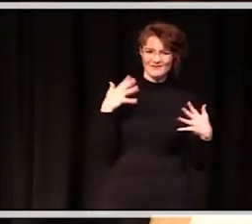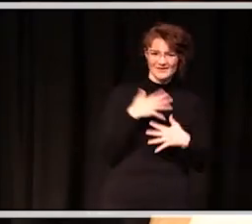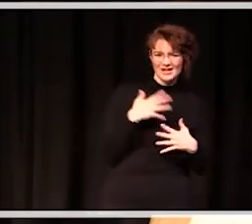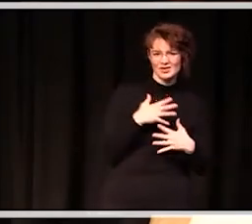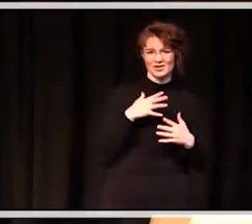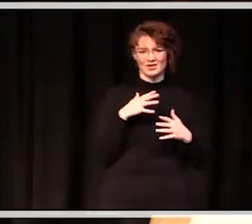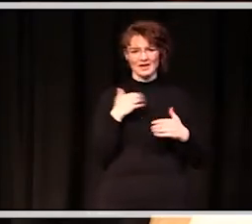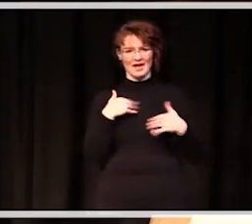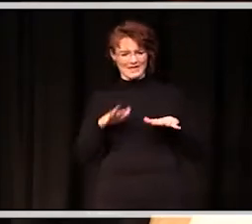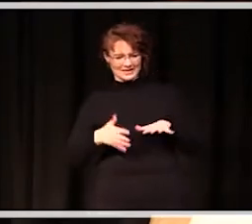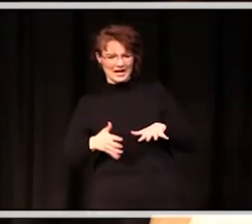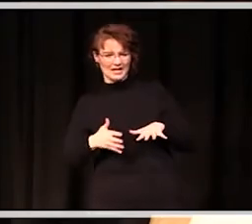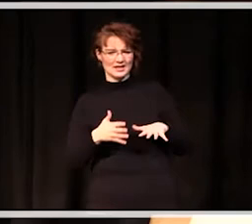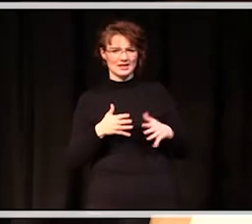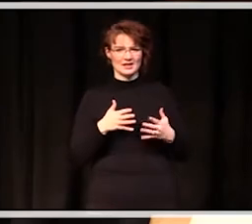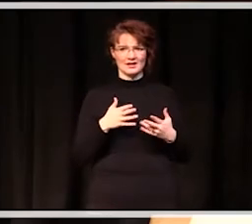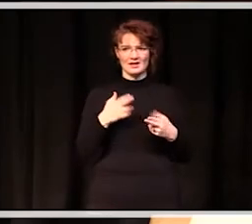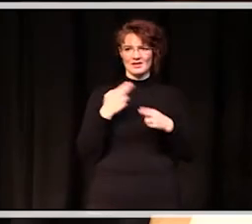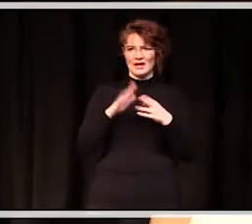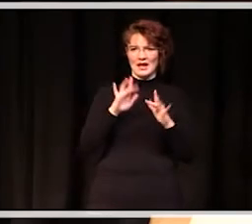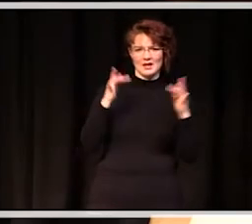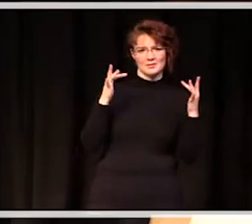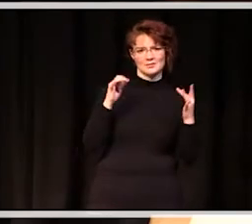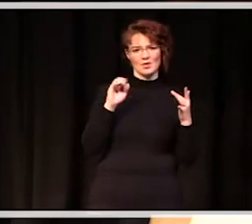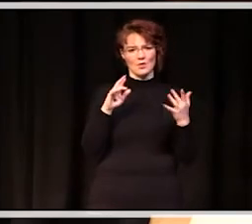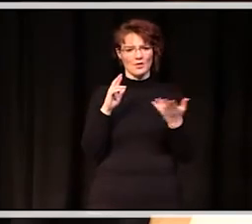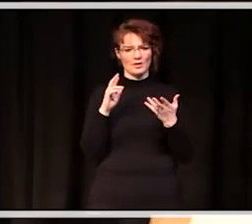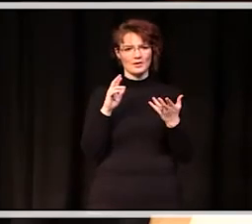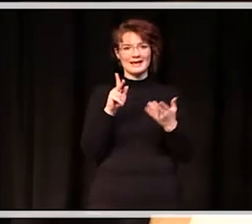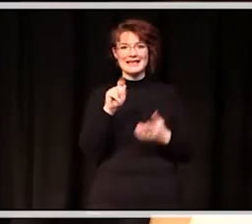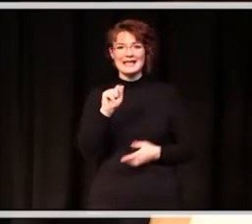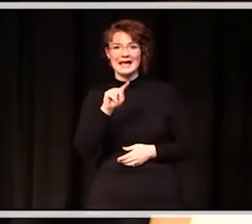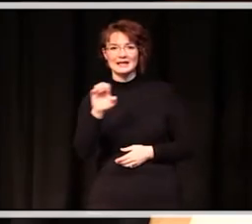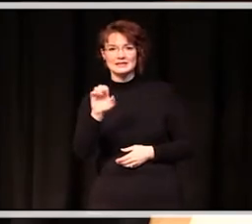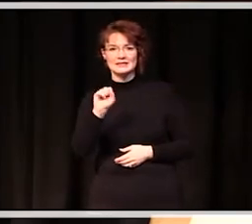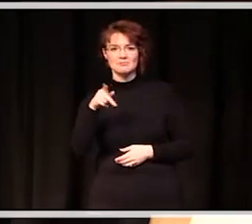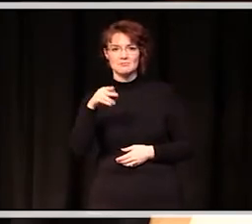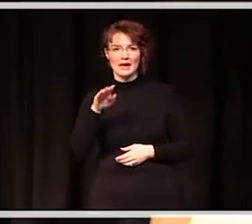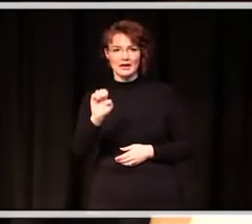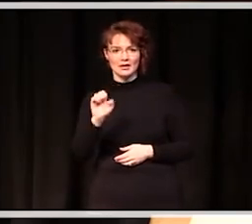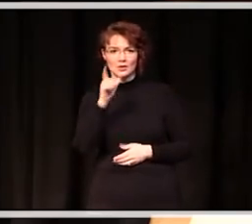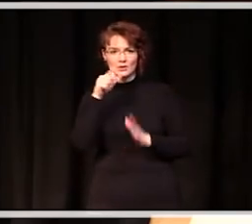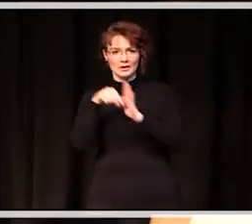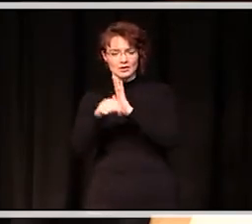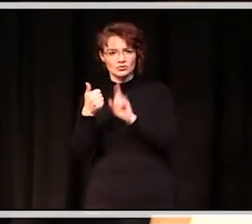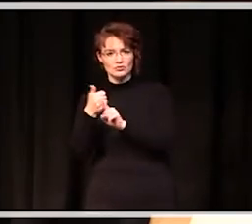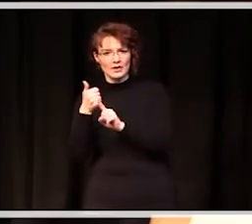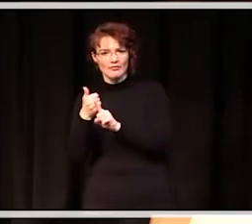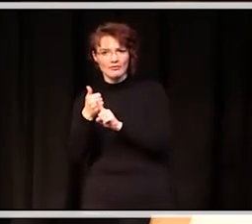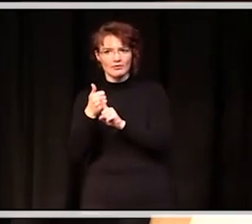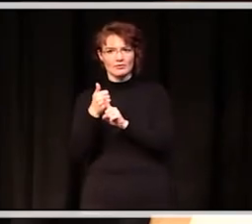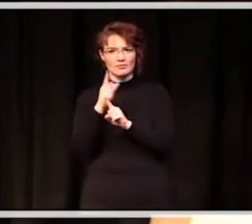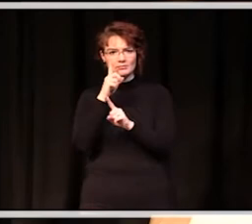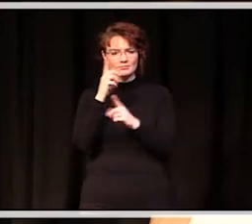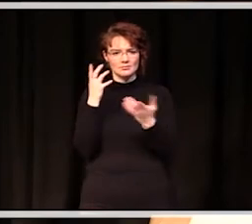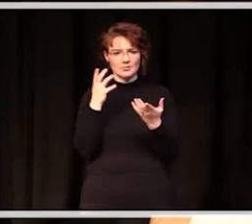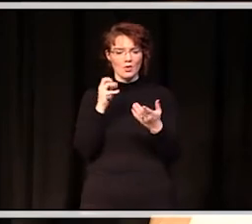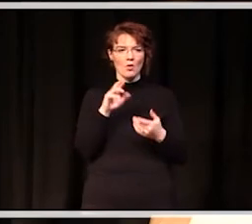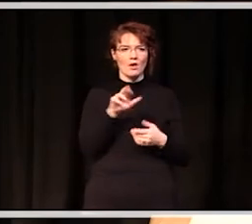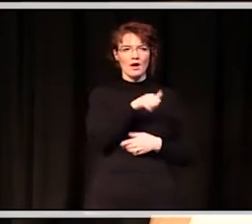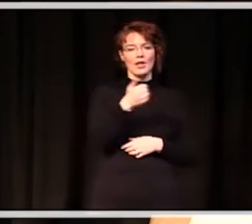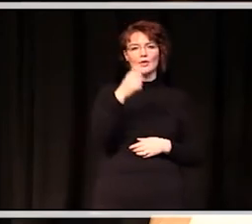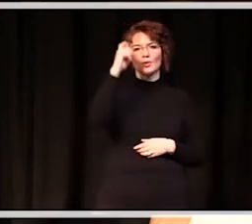that they, I mean, names like Anthony Bourdain, Kate Spade, or just think about maybe some Call It Wisdom